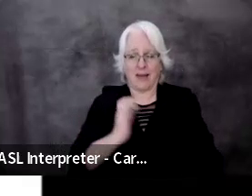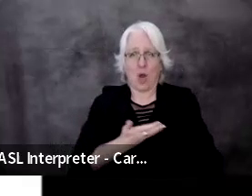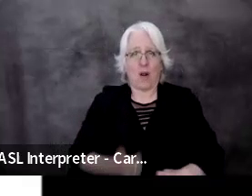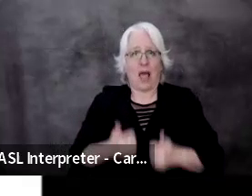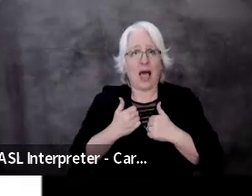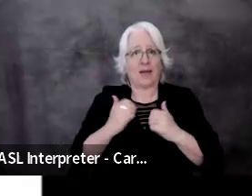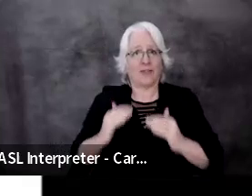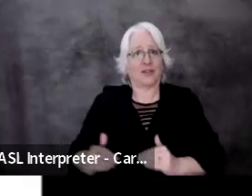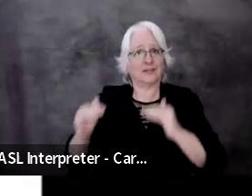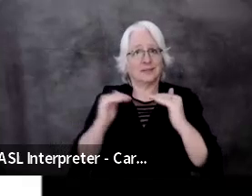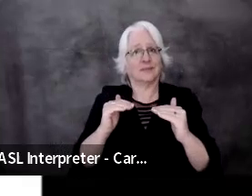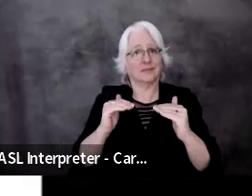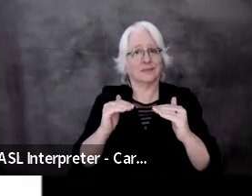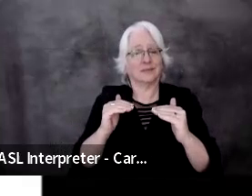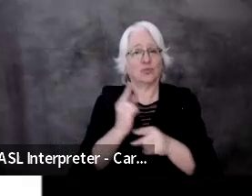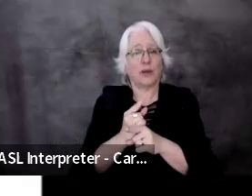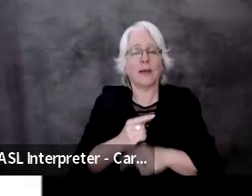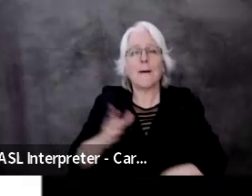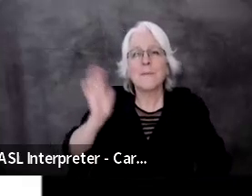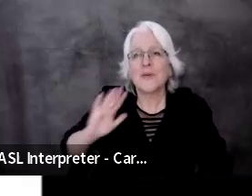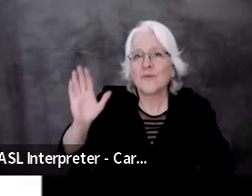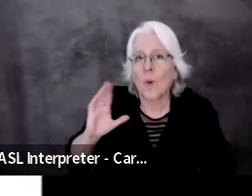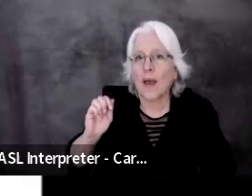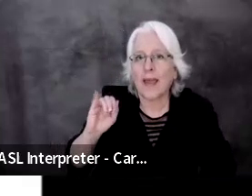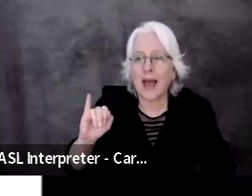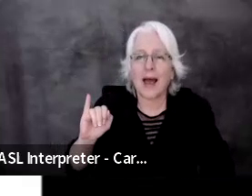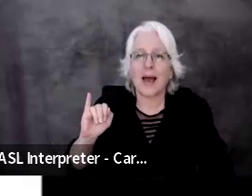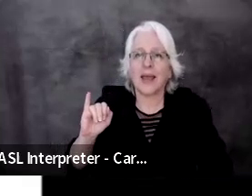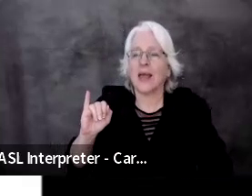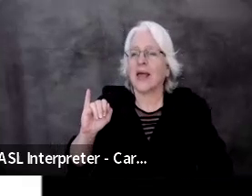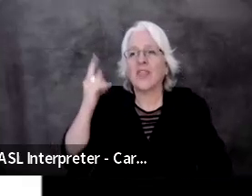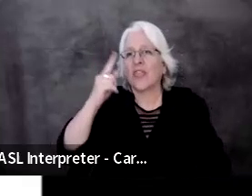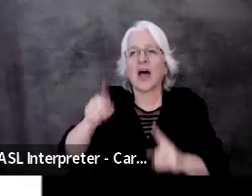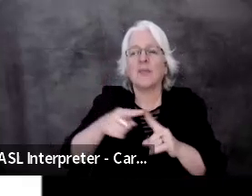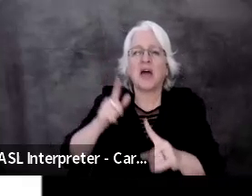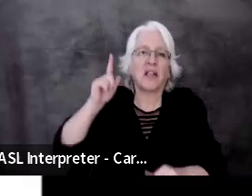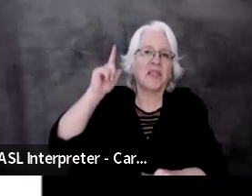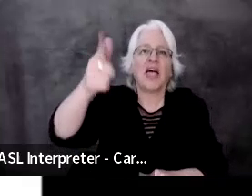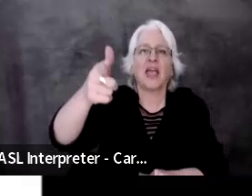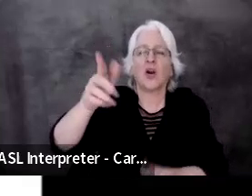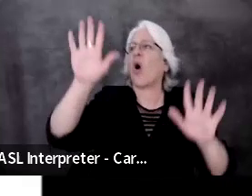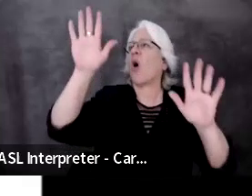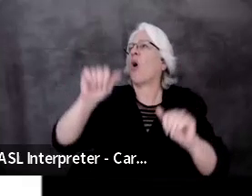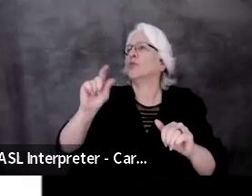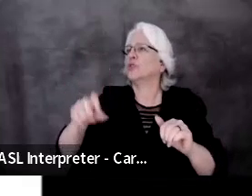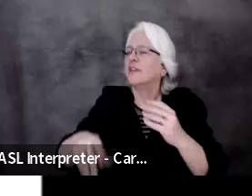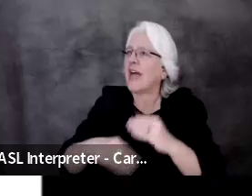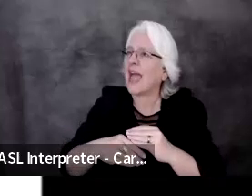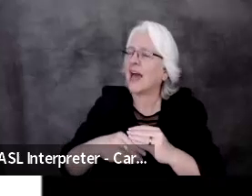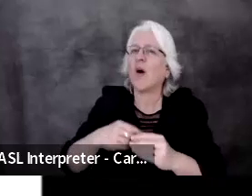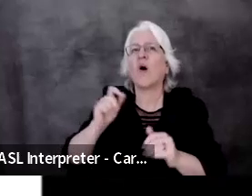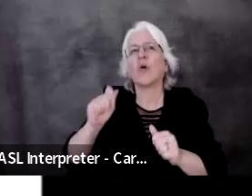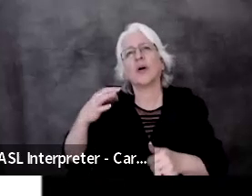where AI and technology like this was an afterthought. People would develop this stuff and then say, oh, well, all right, this could benefit